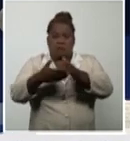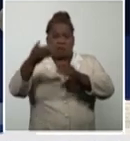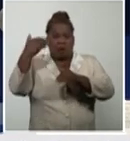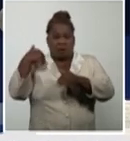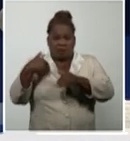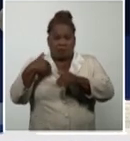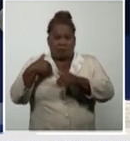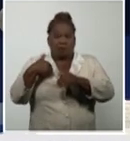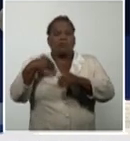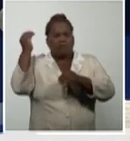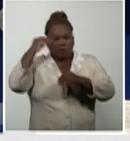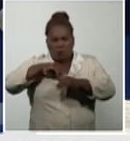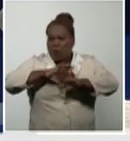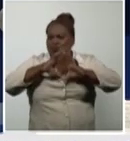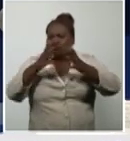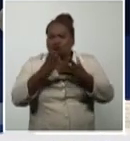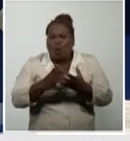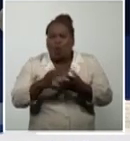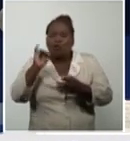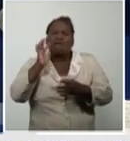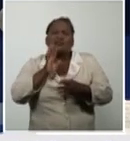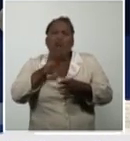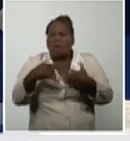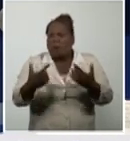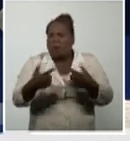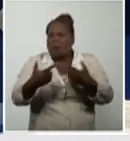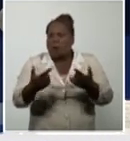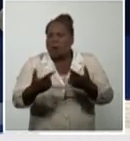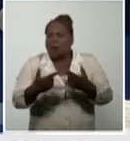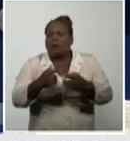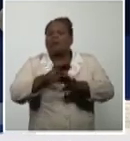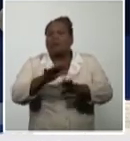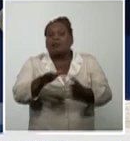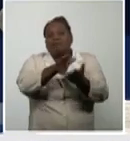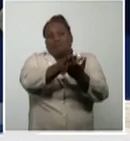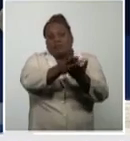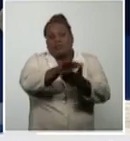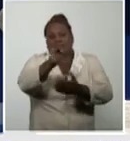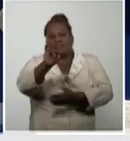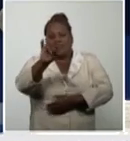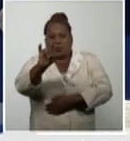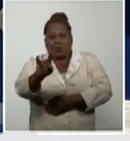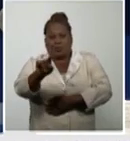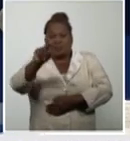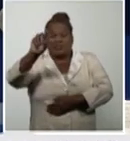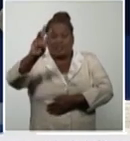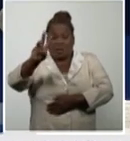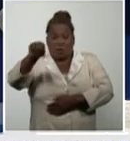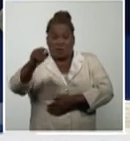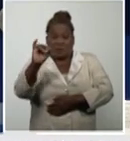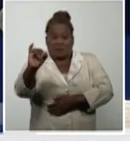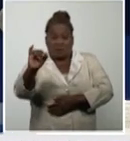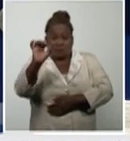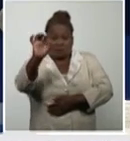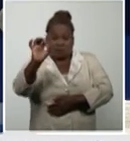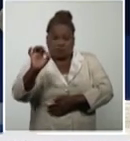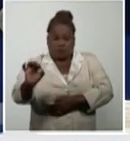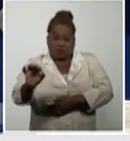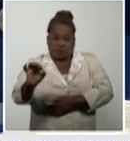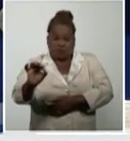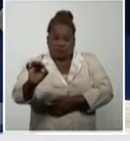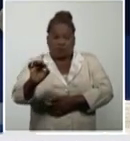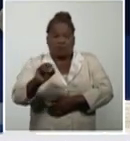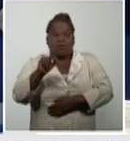In all cases, yesterday the source of infection was established. However, we accumulate